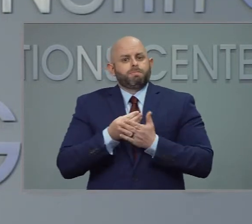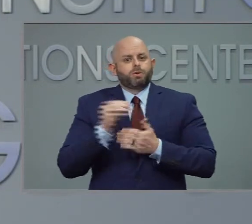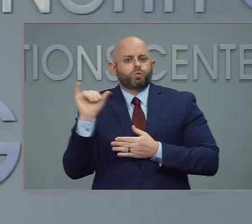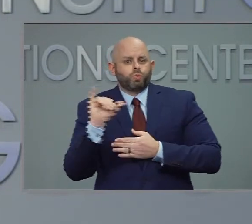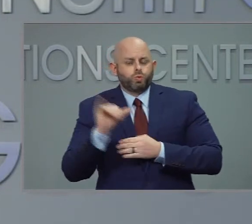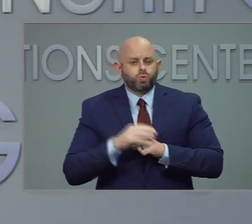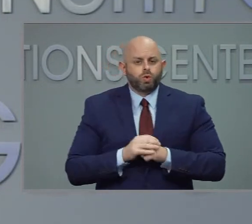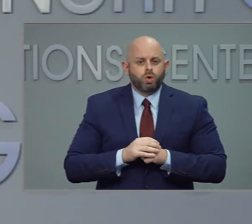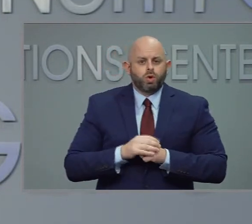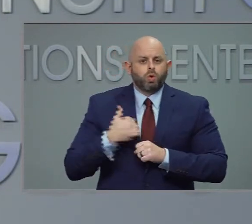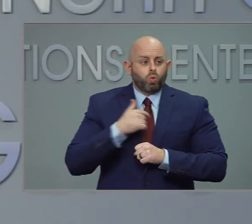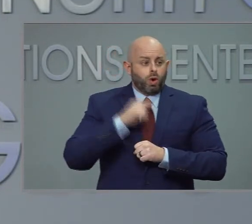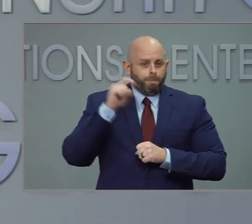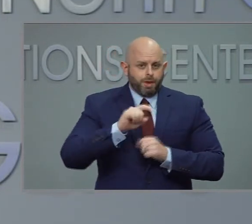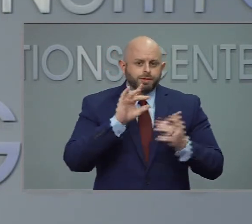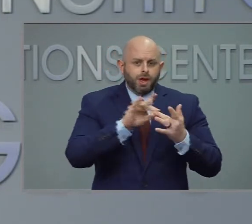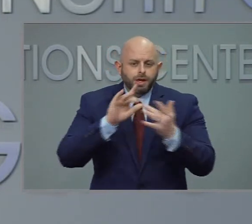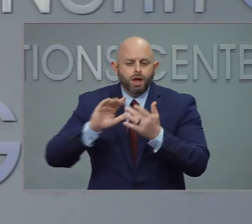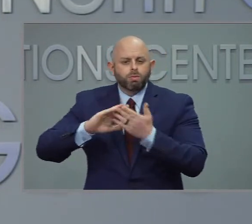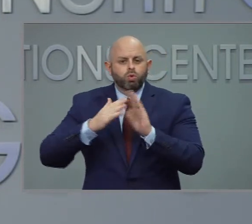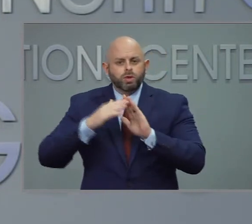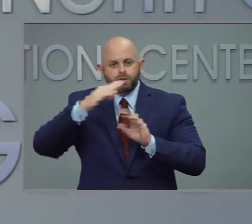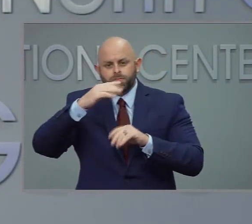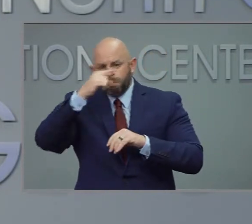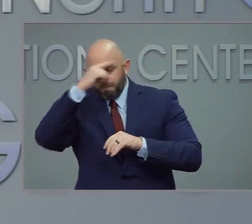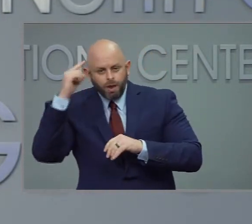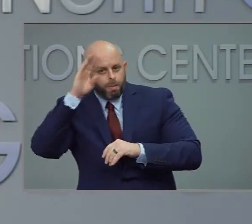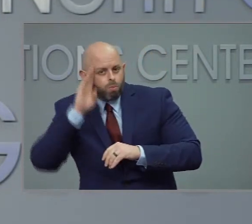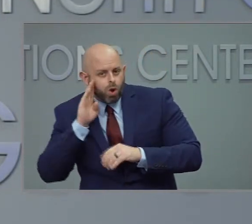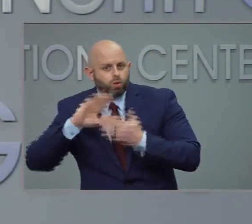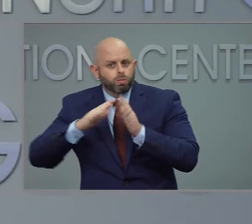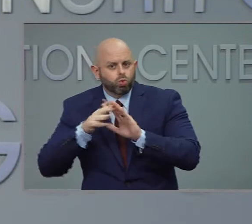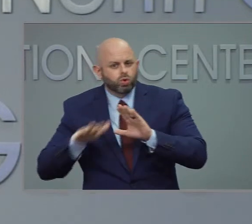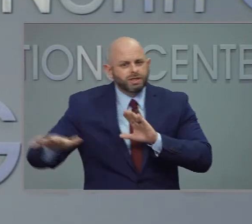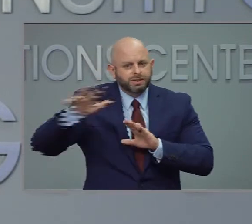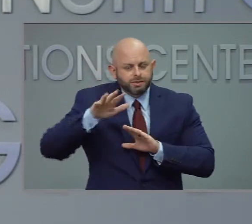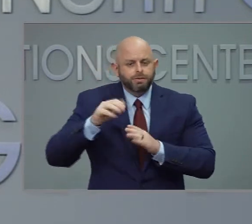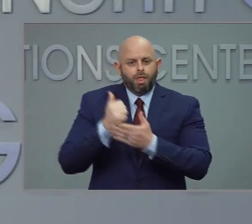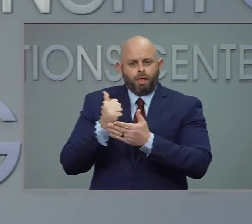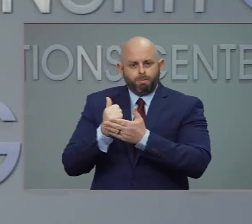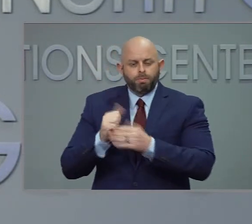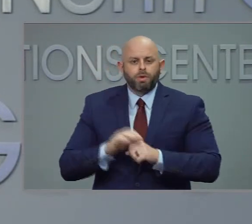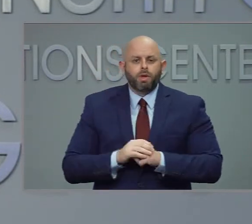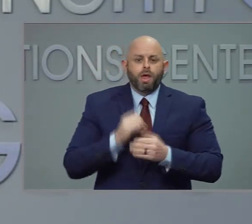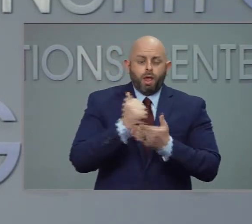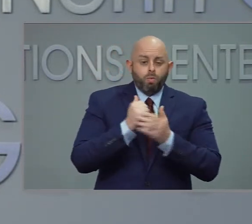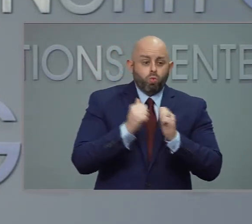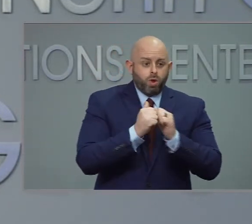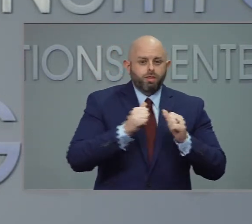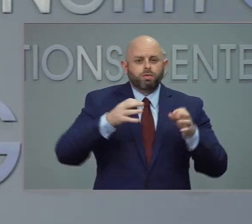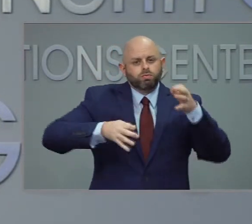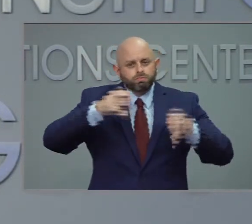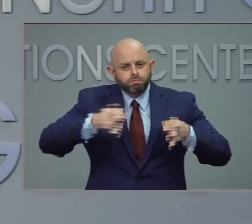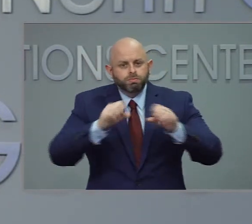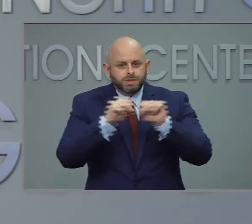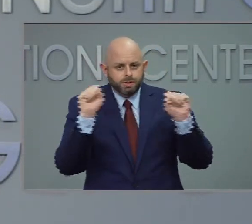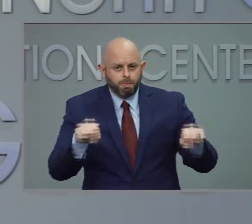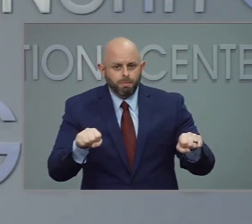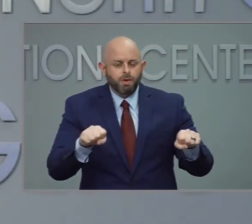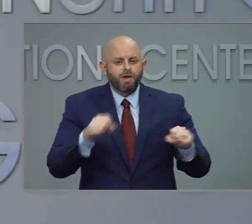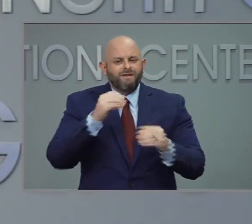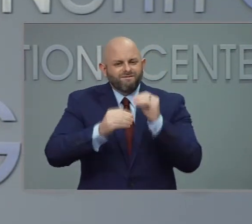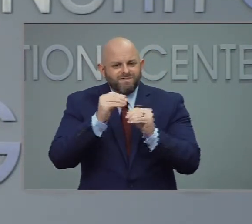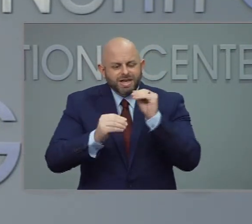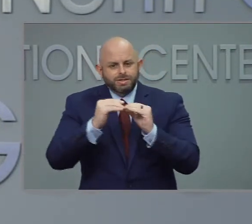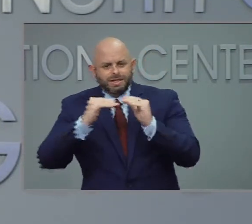out to help communities of color, and in cases of criminal justice, fix the inequities. We're also recommending